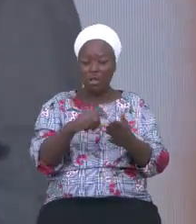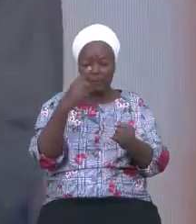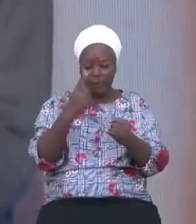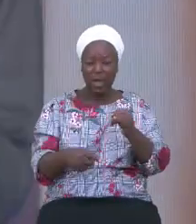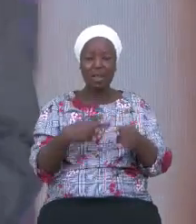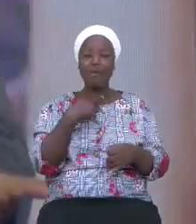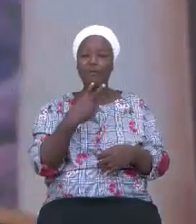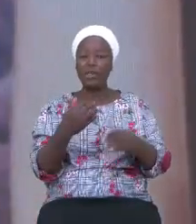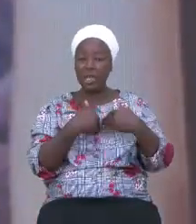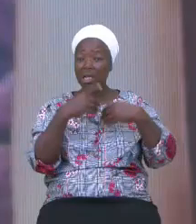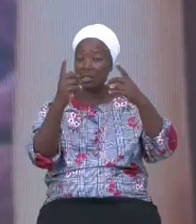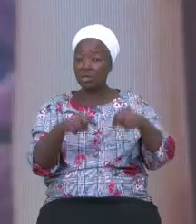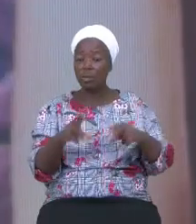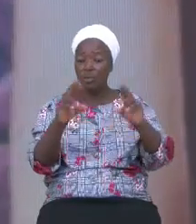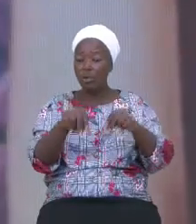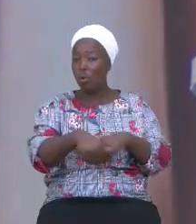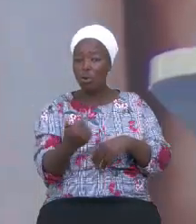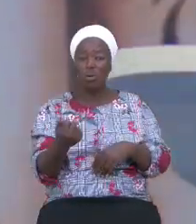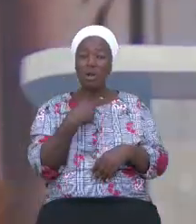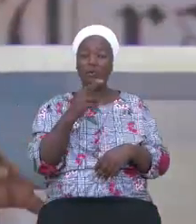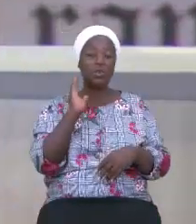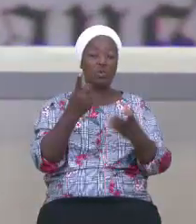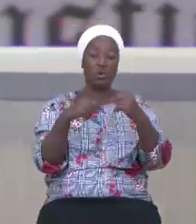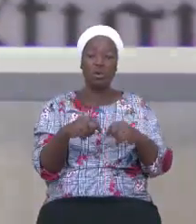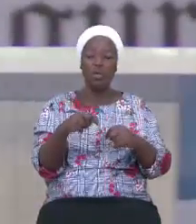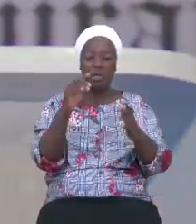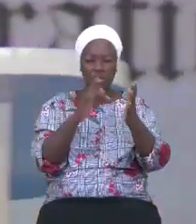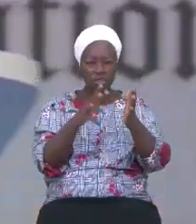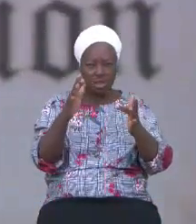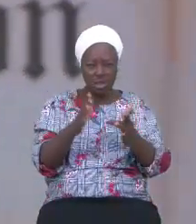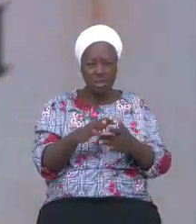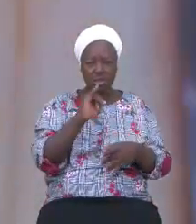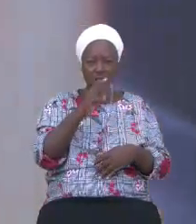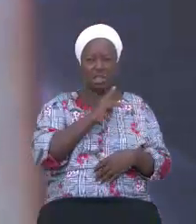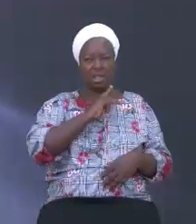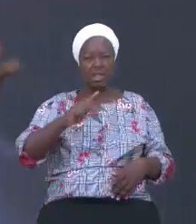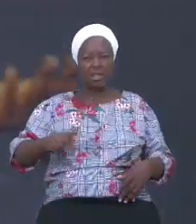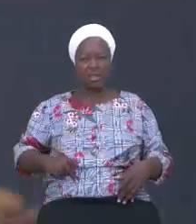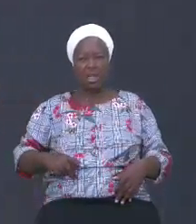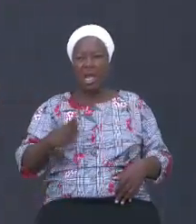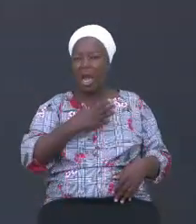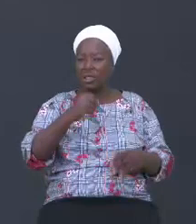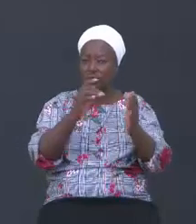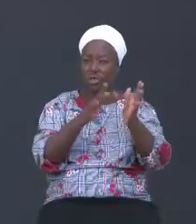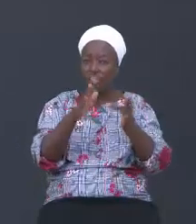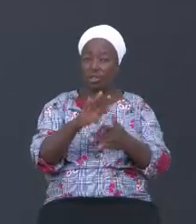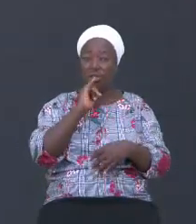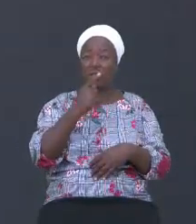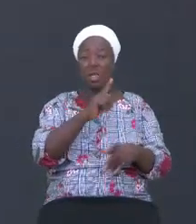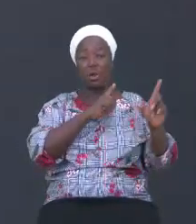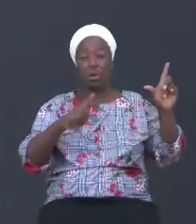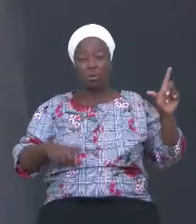voice has come, no other voice will come. Jesus is the King, and Jesus is the